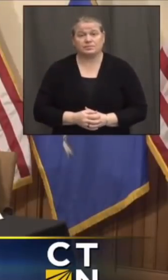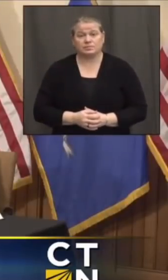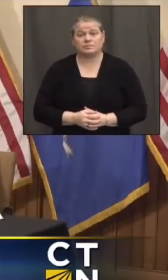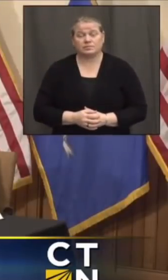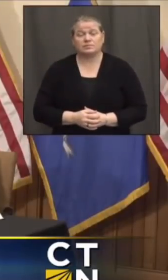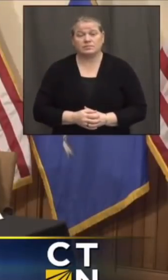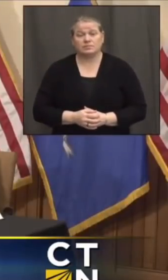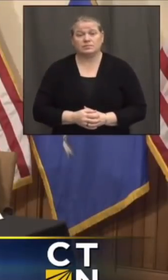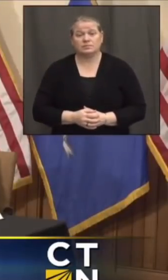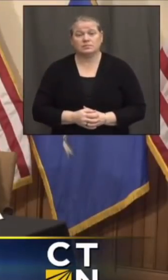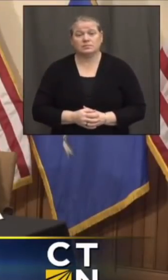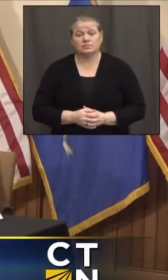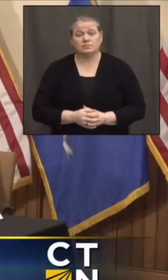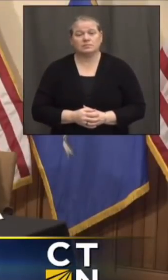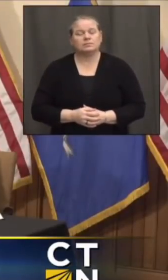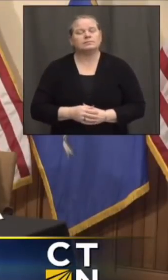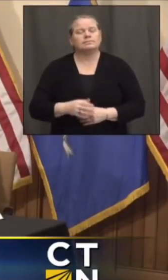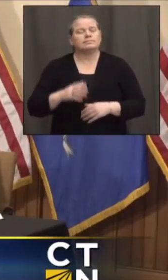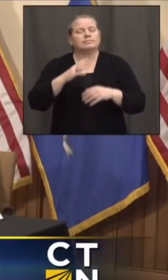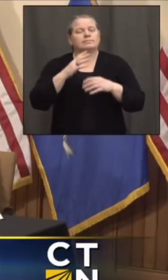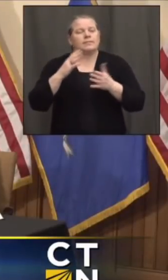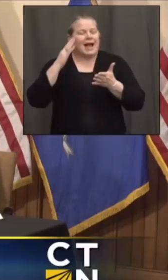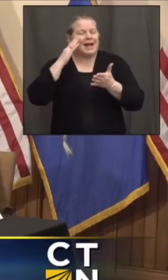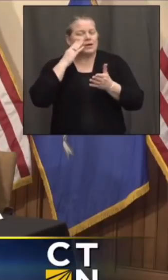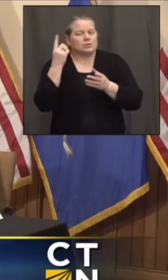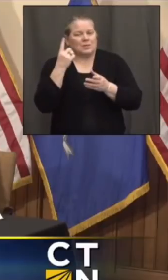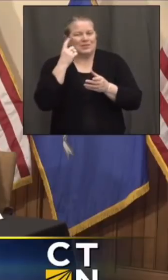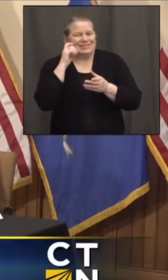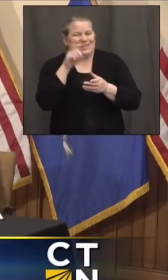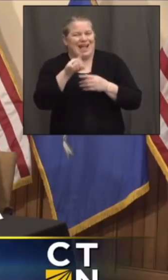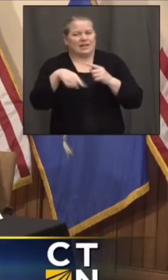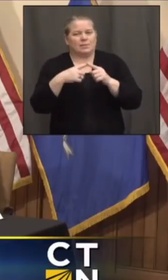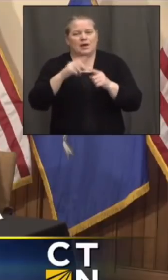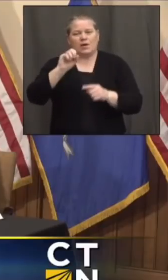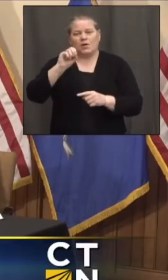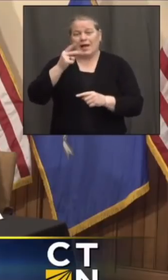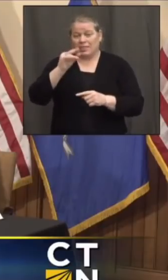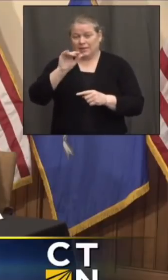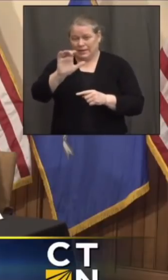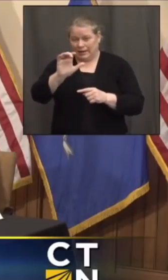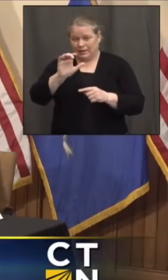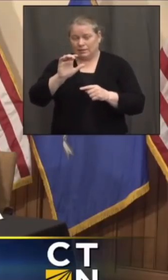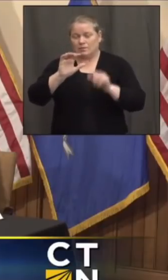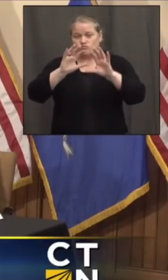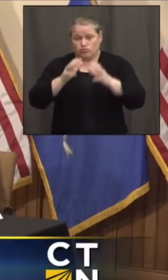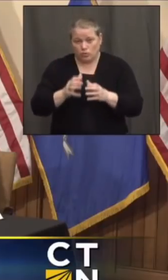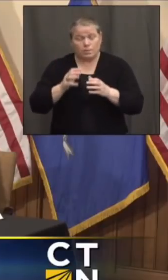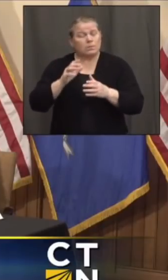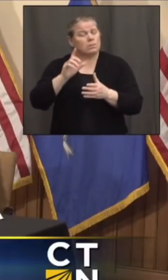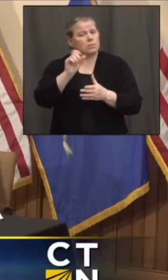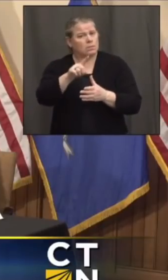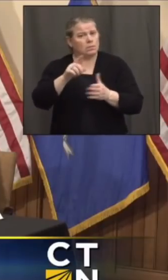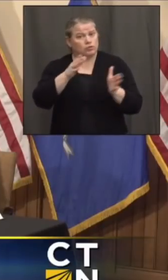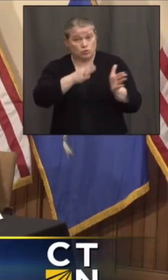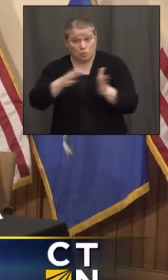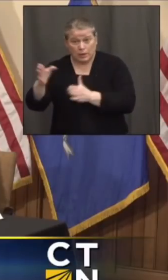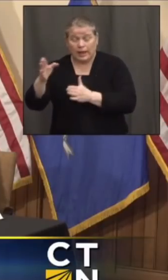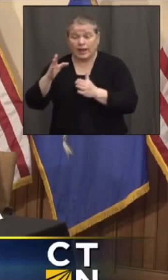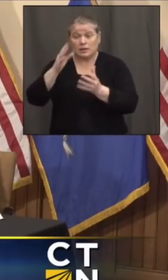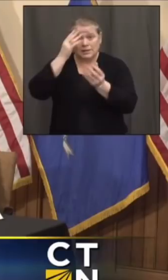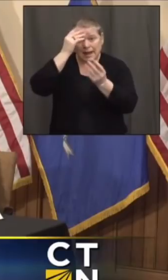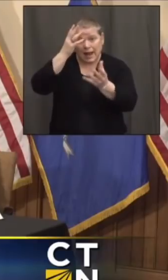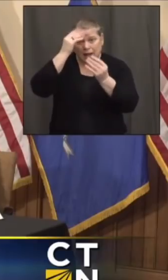And then I know you were just asked specifically about ethnicities, but do you plan on releasing data on just the number